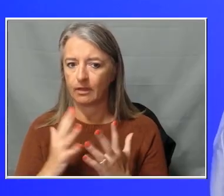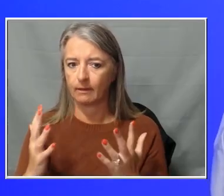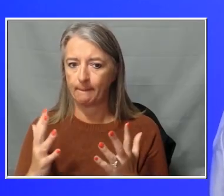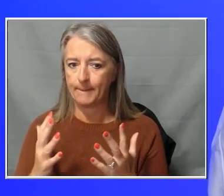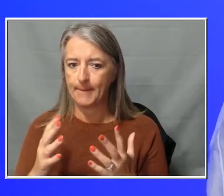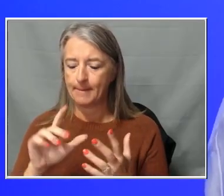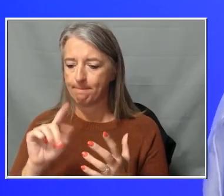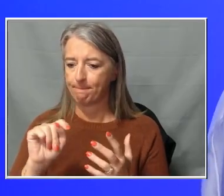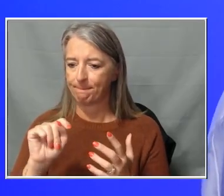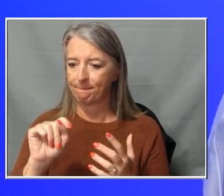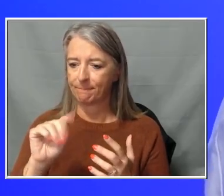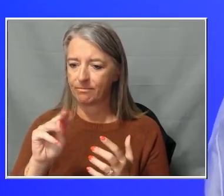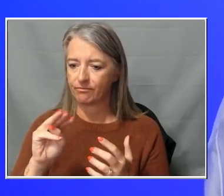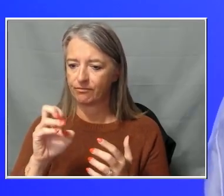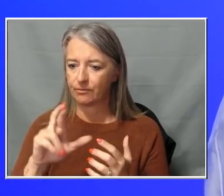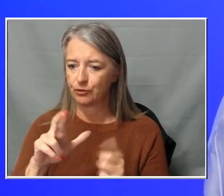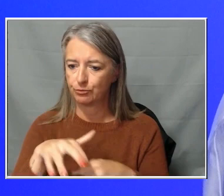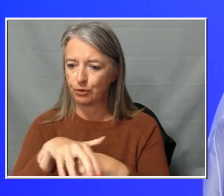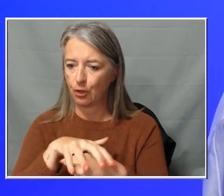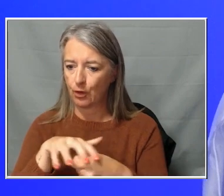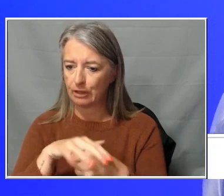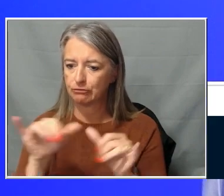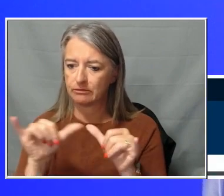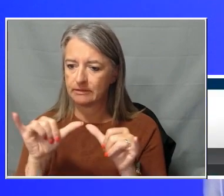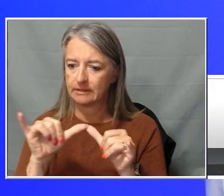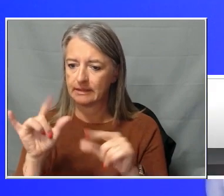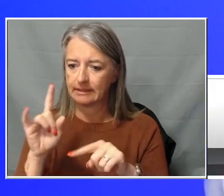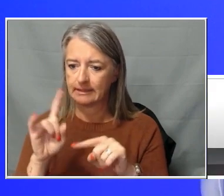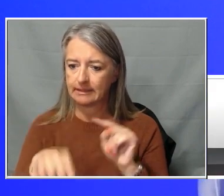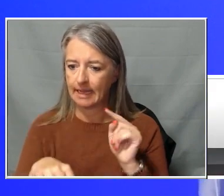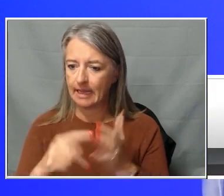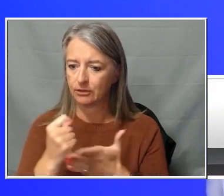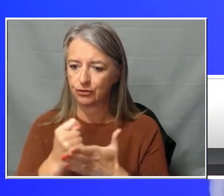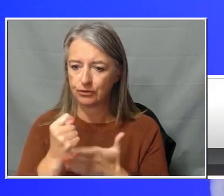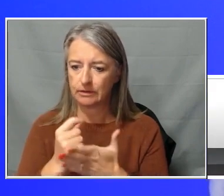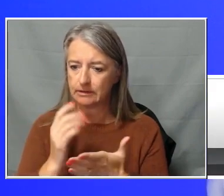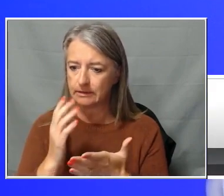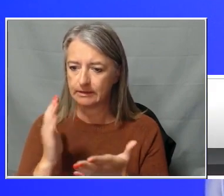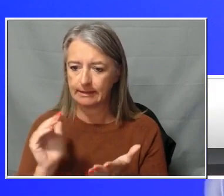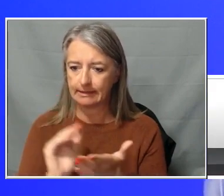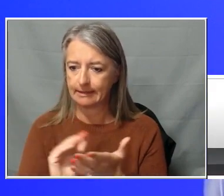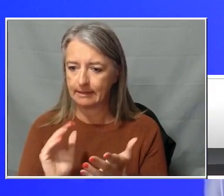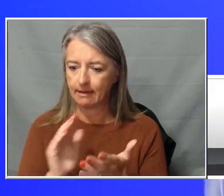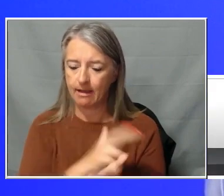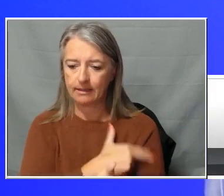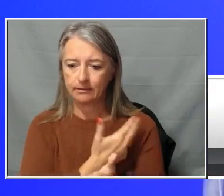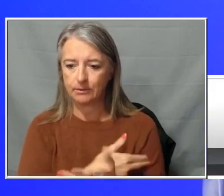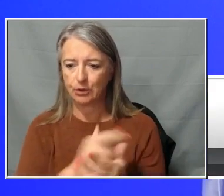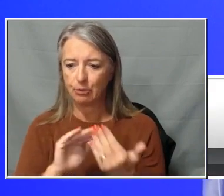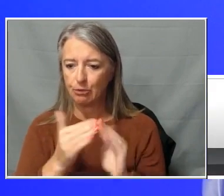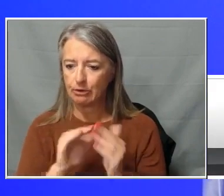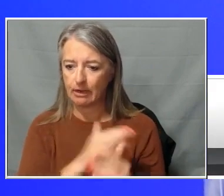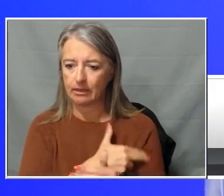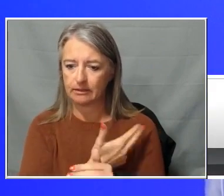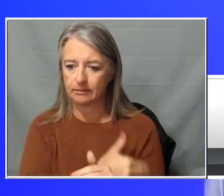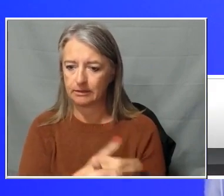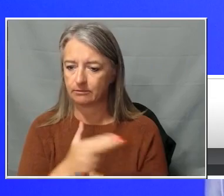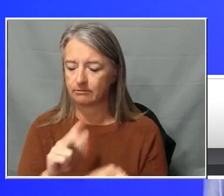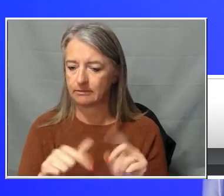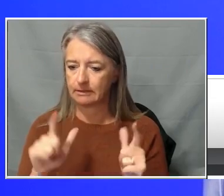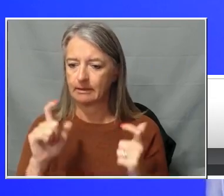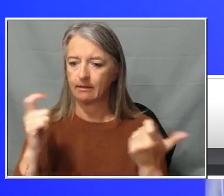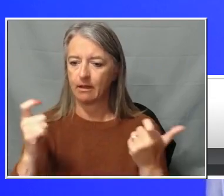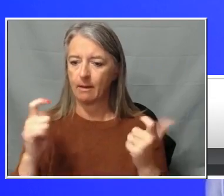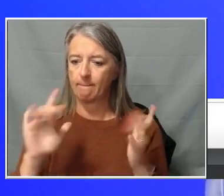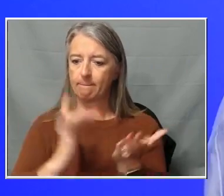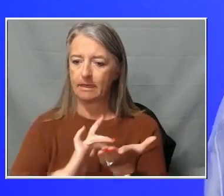of this size, this location, I mean, this cannot be treated in any small hospital, in a community hospital. You need to be in a large medical